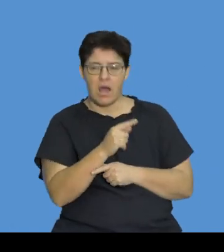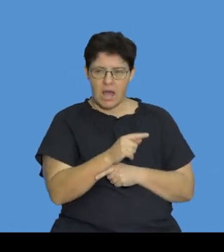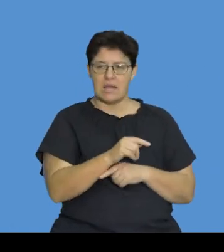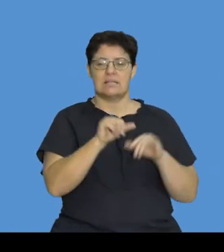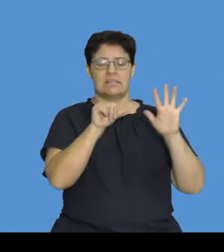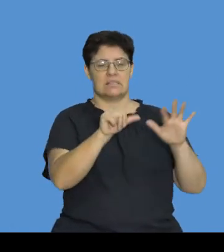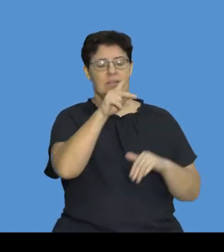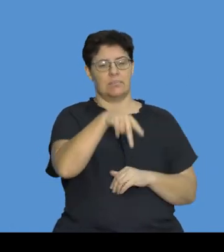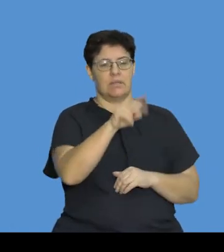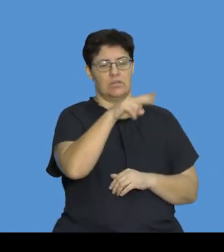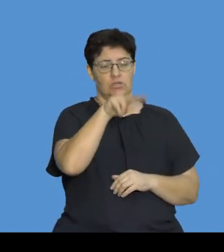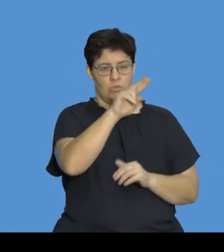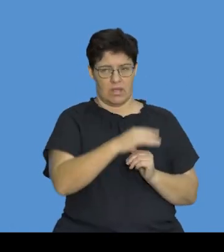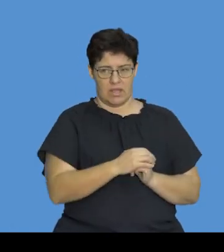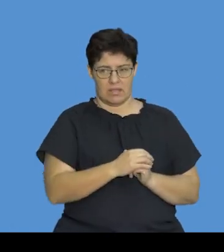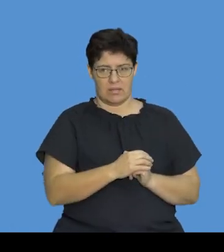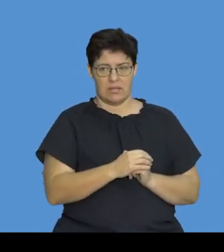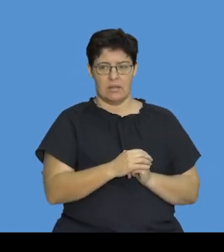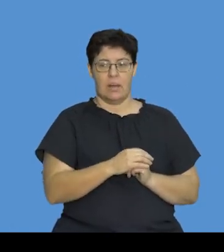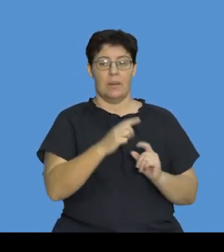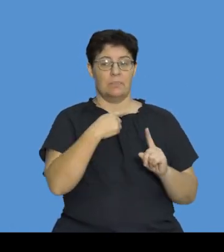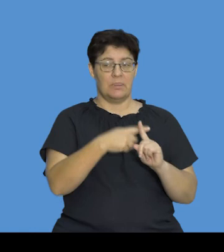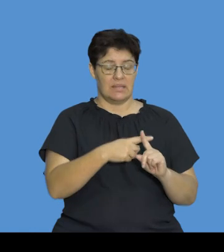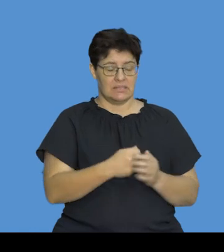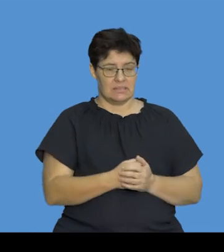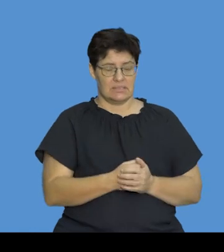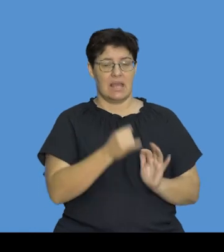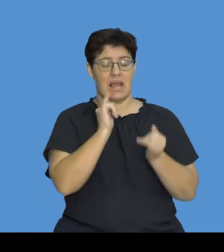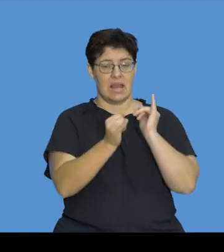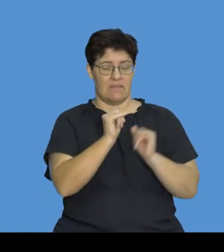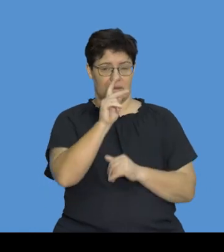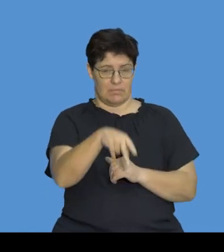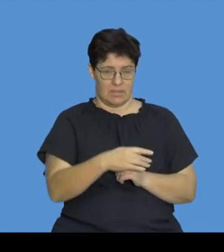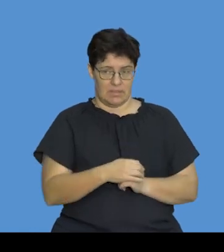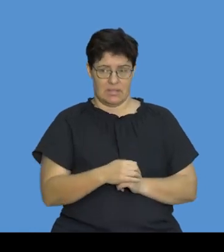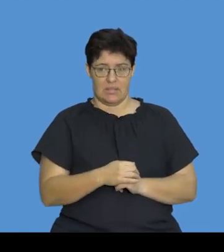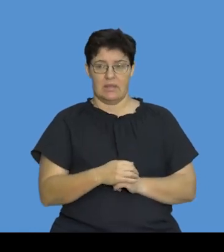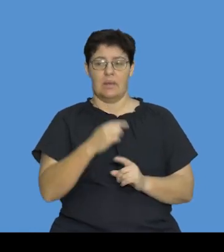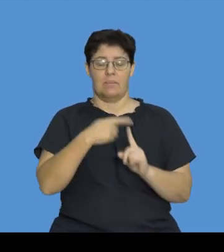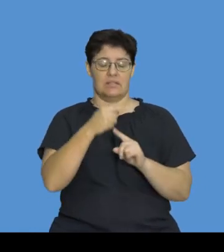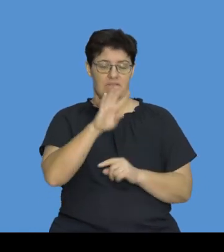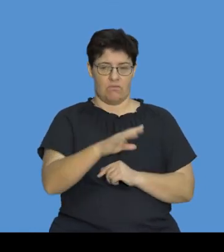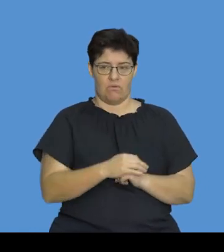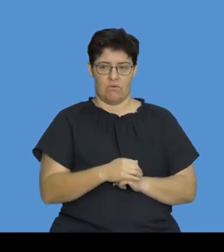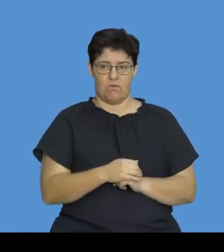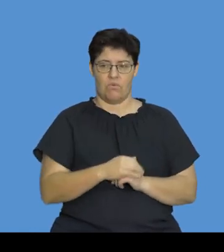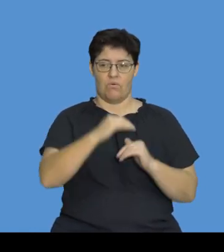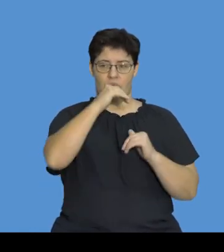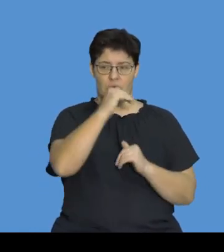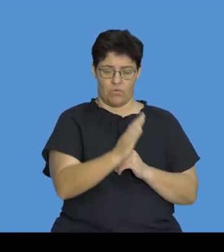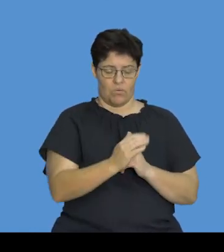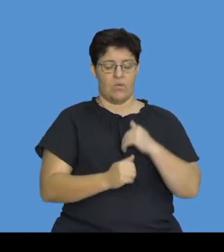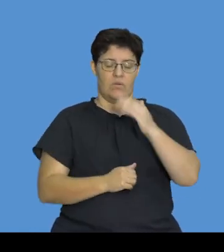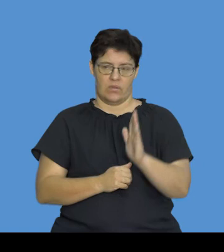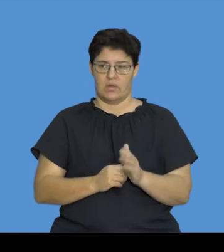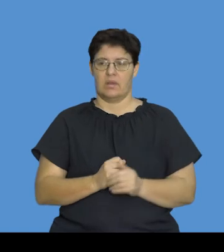as 6p squared plus 11p plus 4, and then